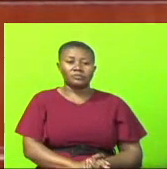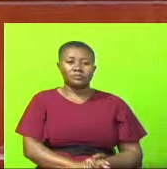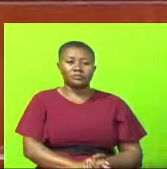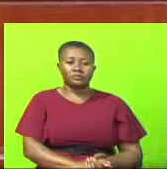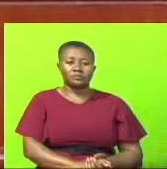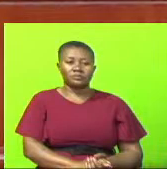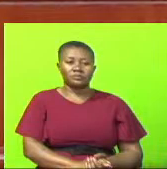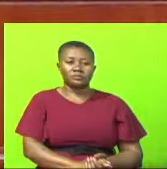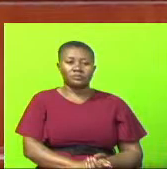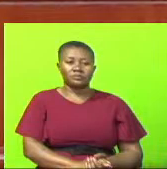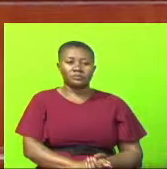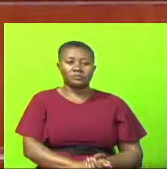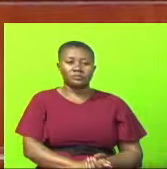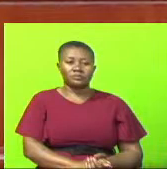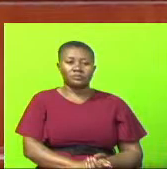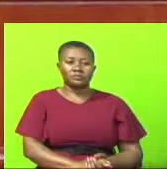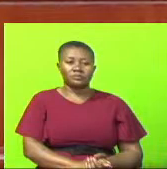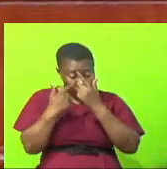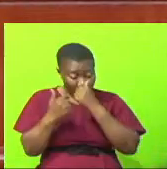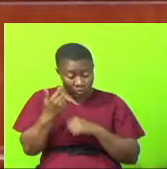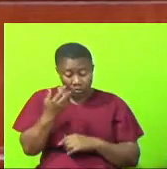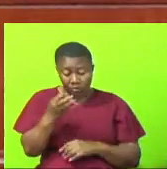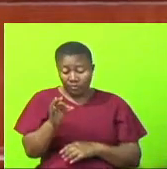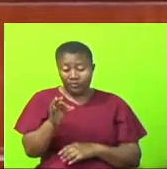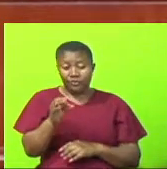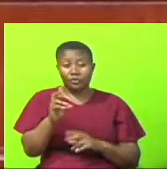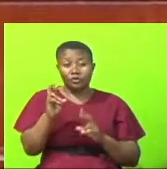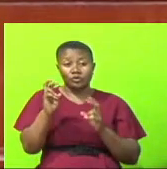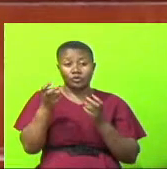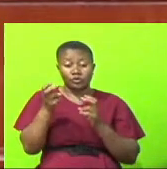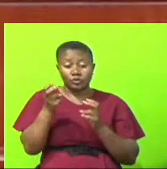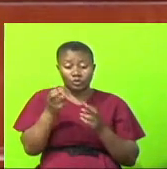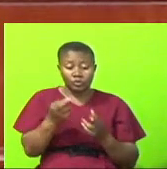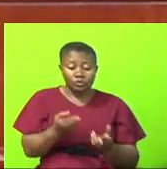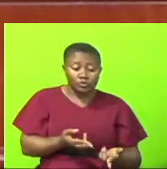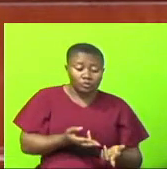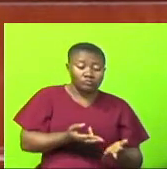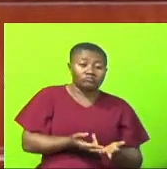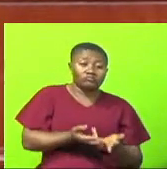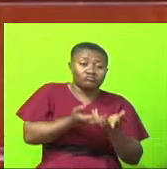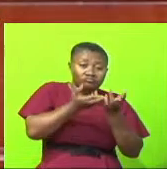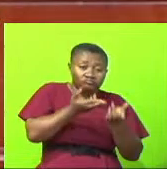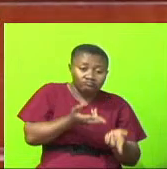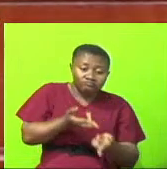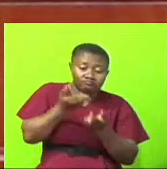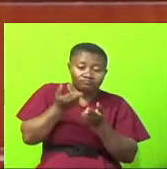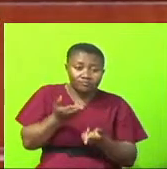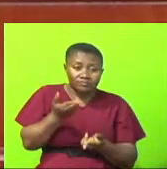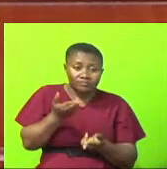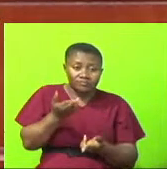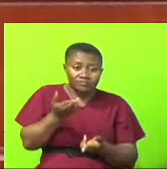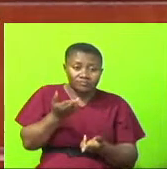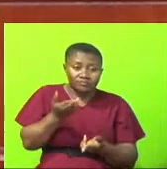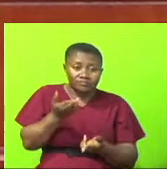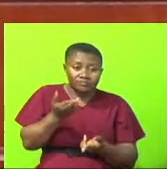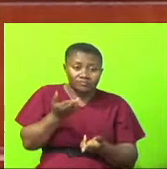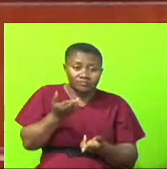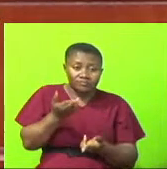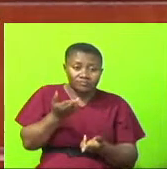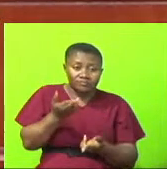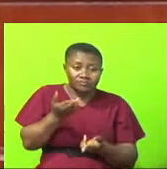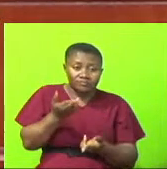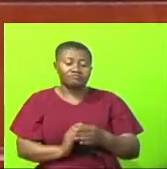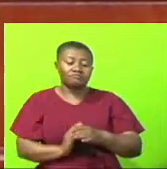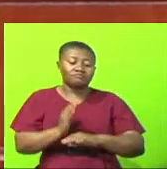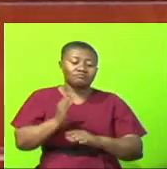because of the issue you are raising of some refer to it as cross-carpeting,